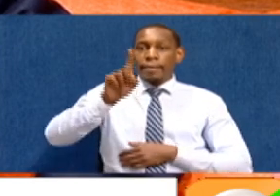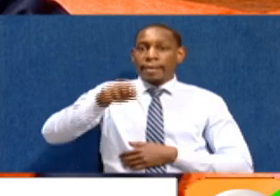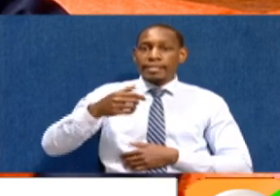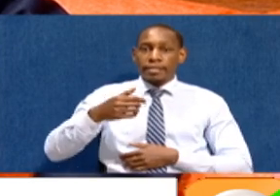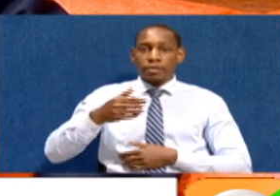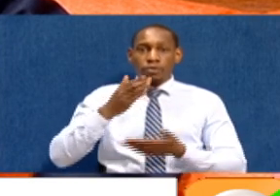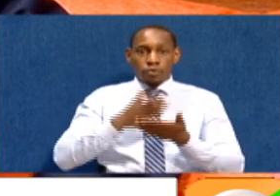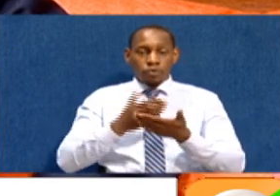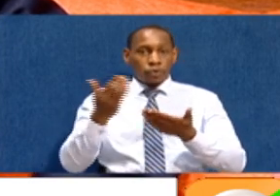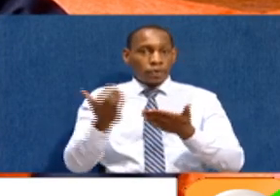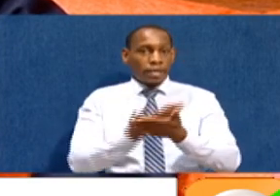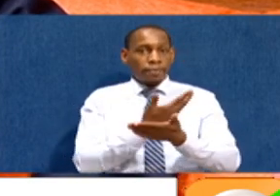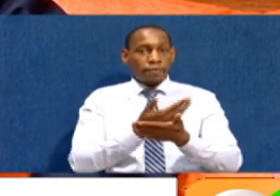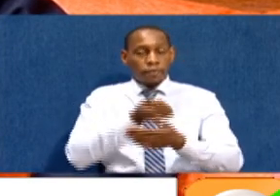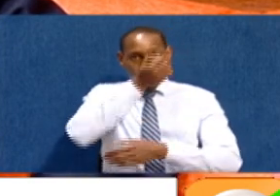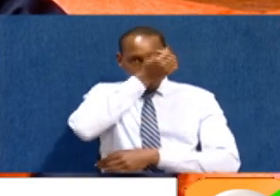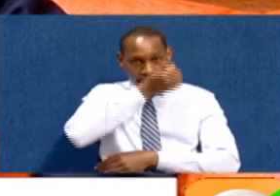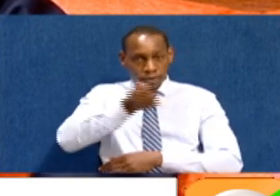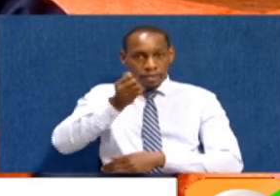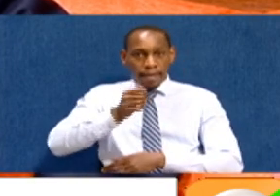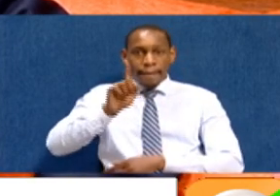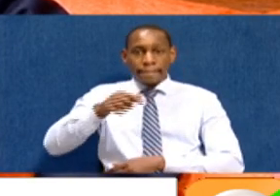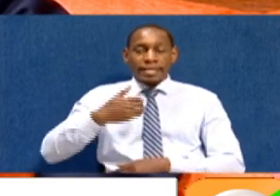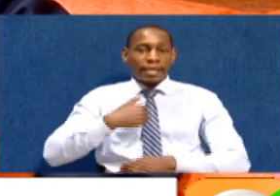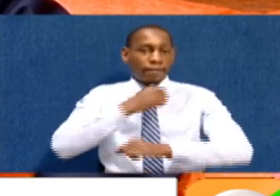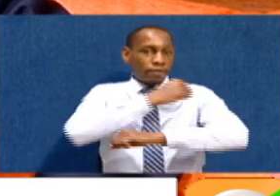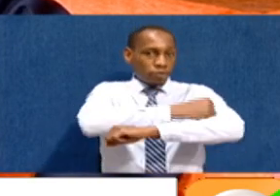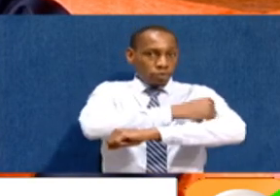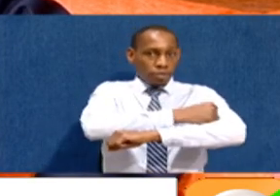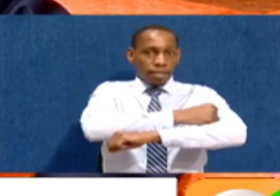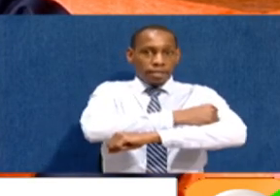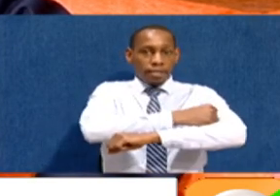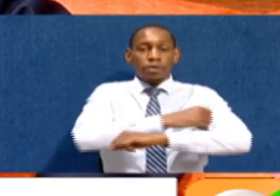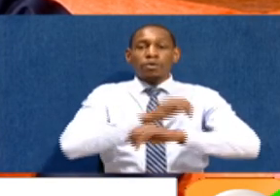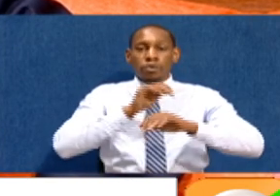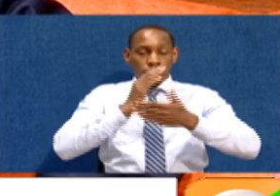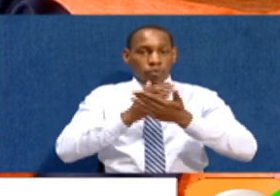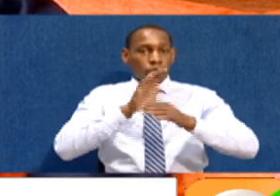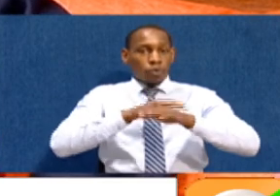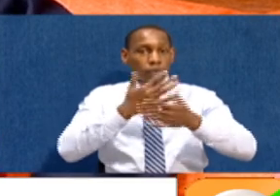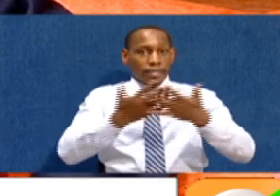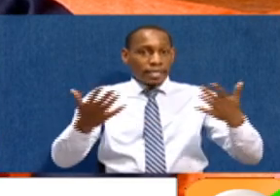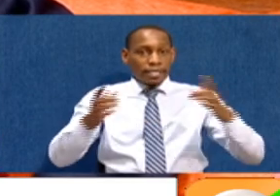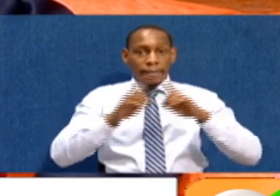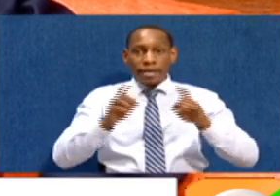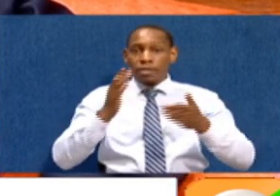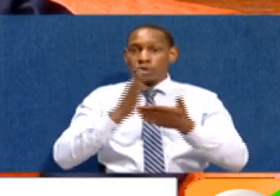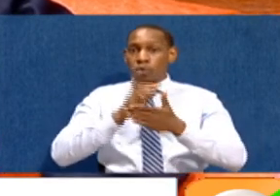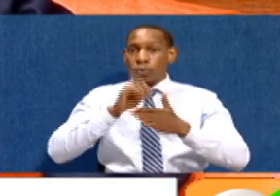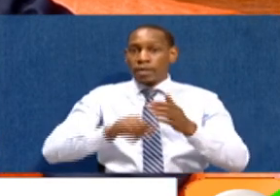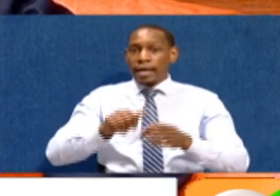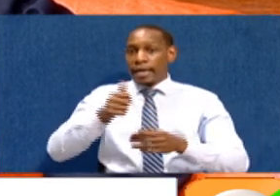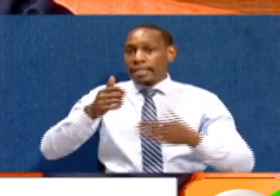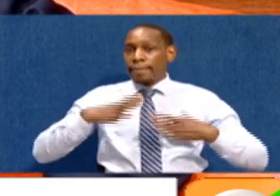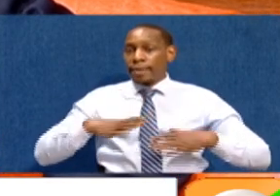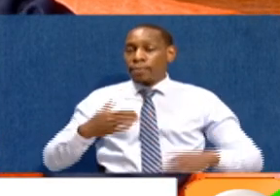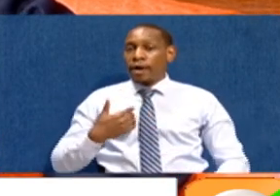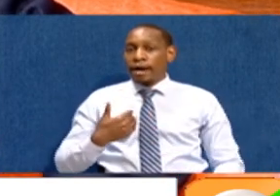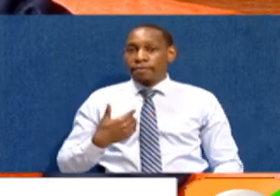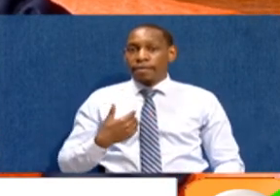must eradicate ignorance, we must have schools, which are good things. But it is true that some people